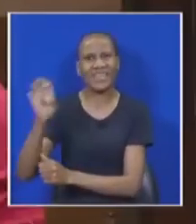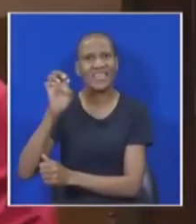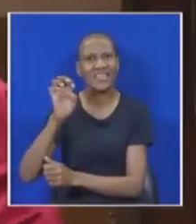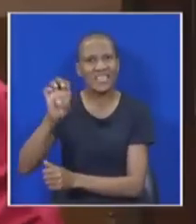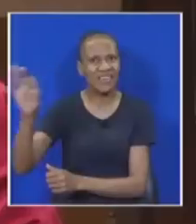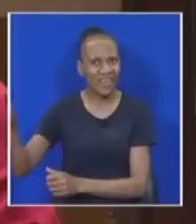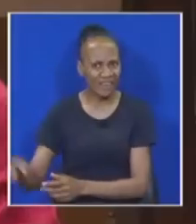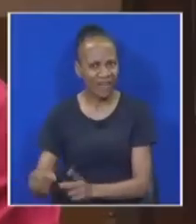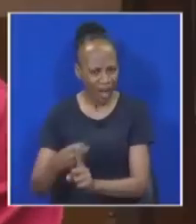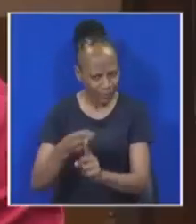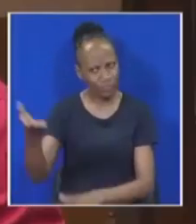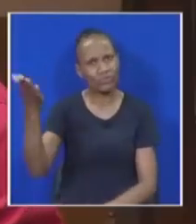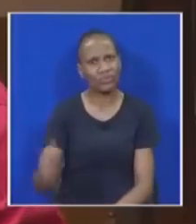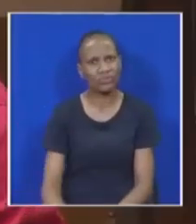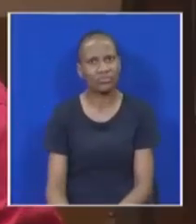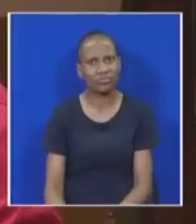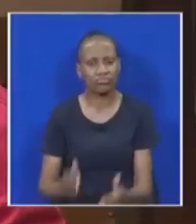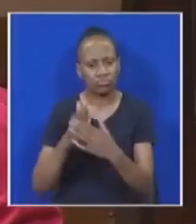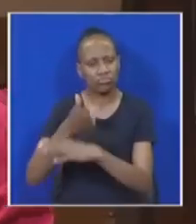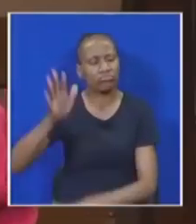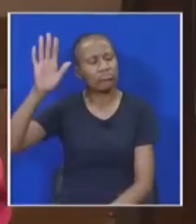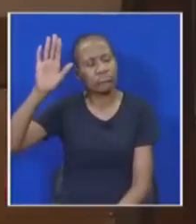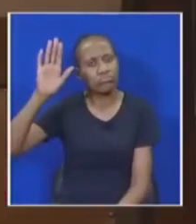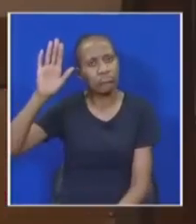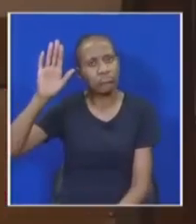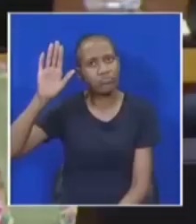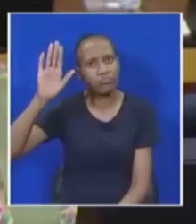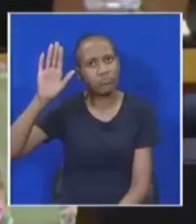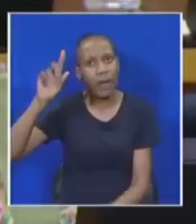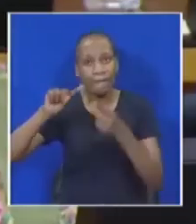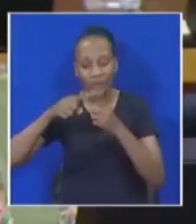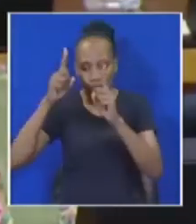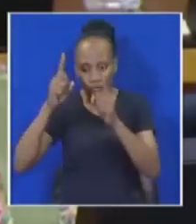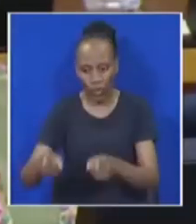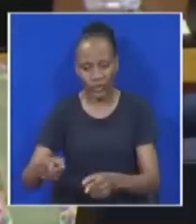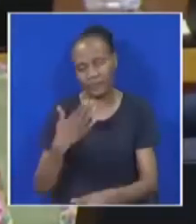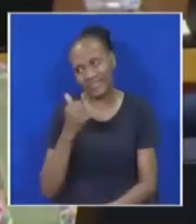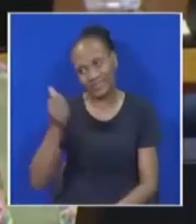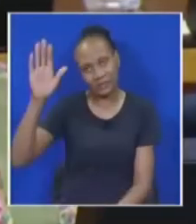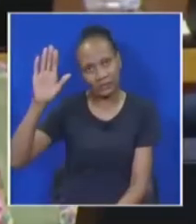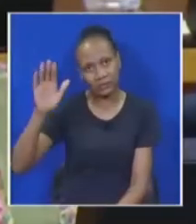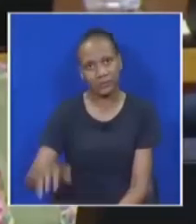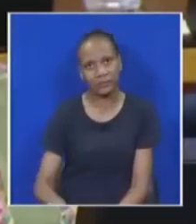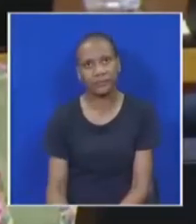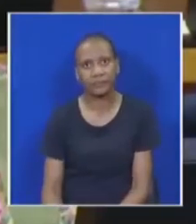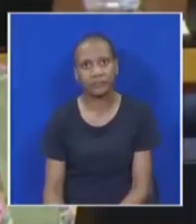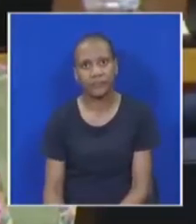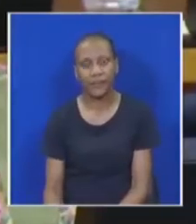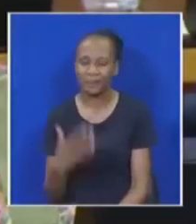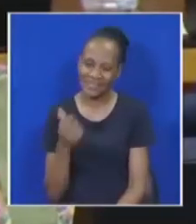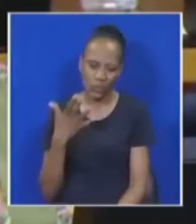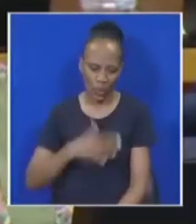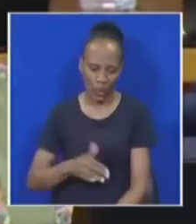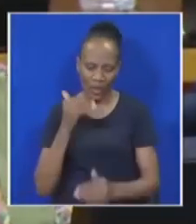order, Honourable, Honourable Deputy Member, Speaker, please. On a point of order. Yes. For the sake of progress, I